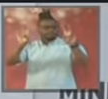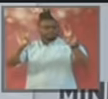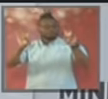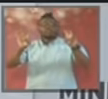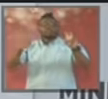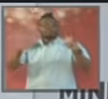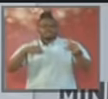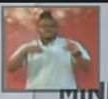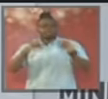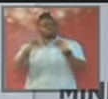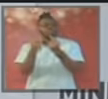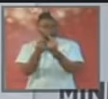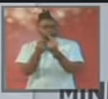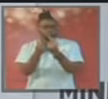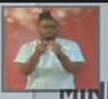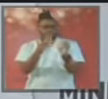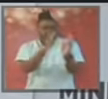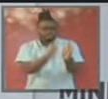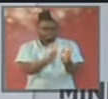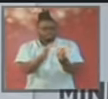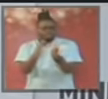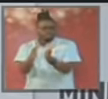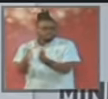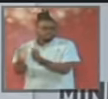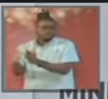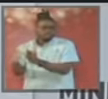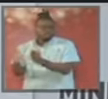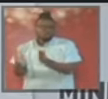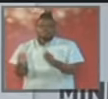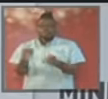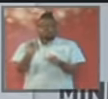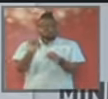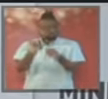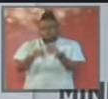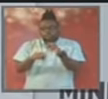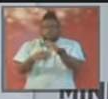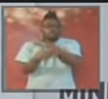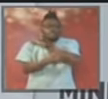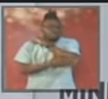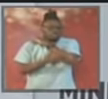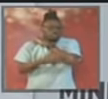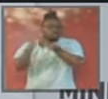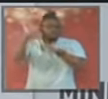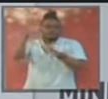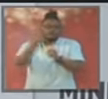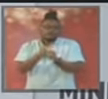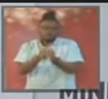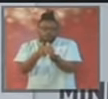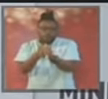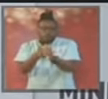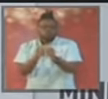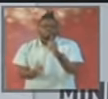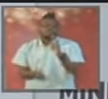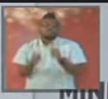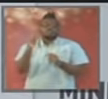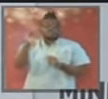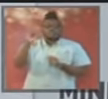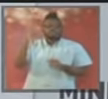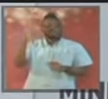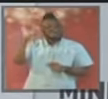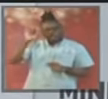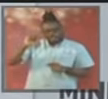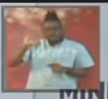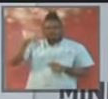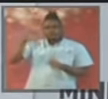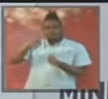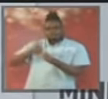roadmap globally for countries to follow. And Trinidad and Tobago is following this roadmap.